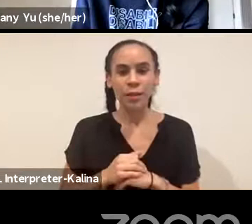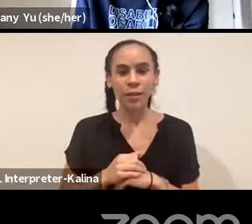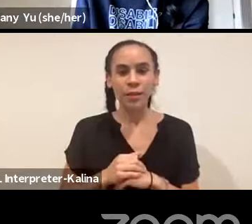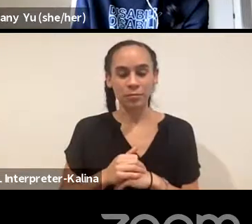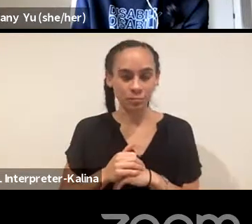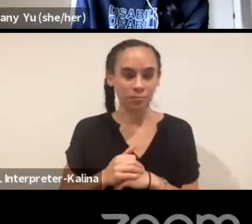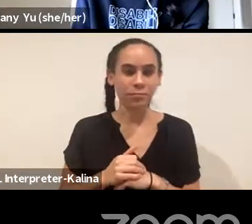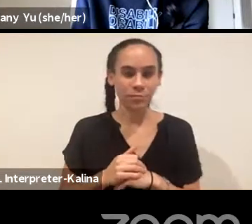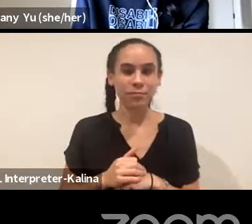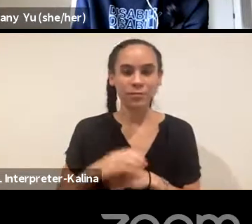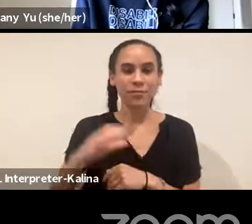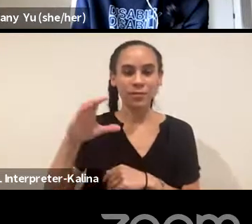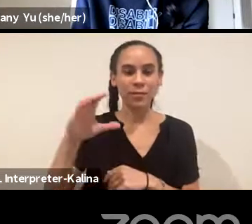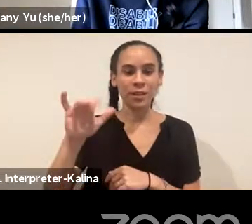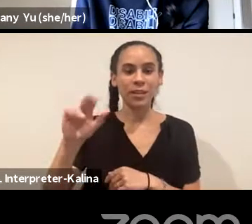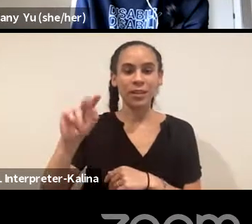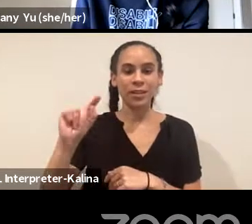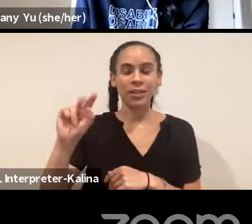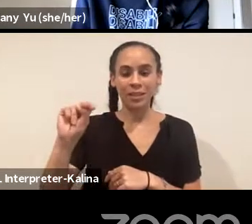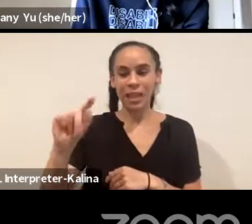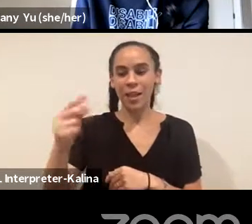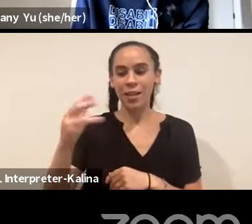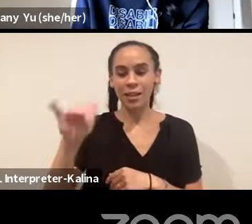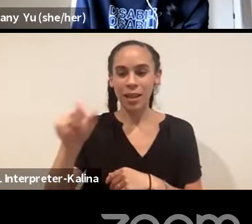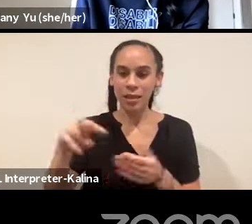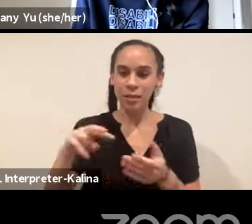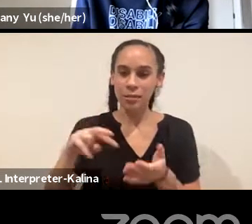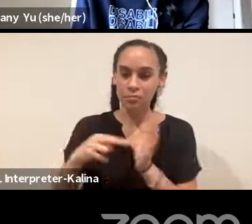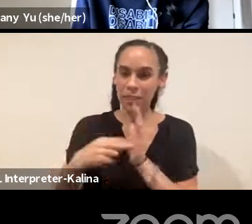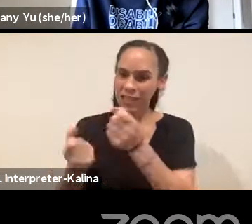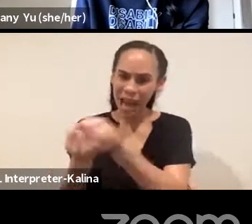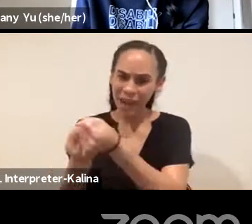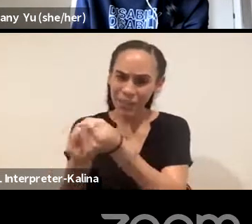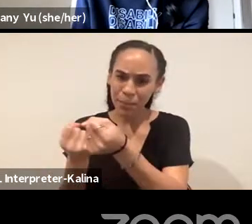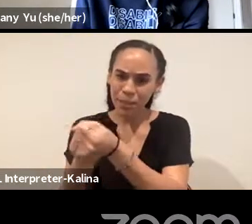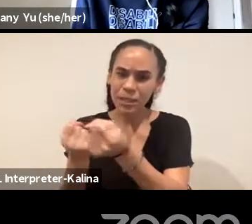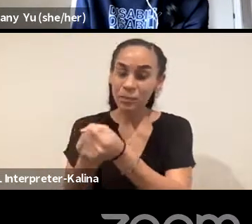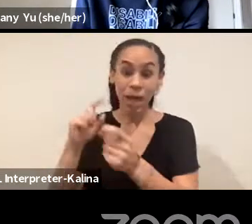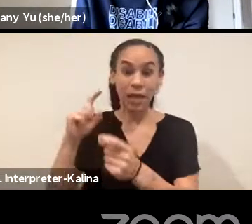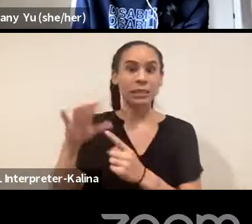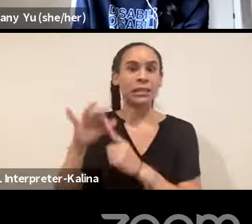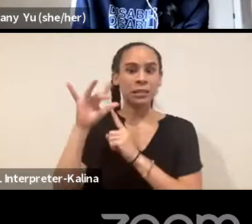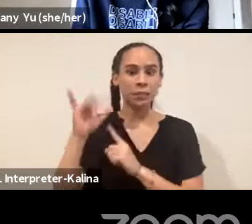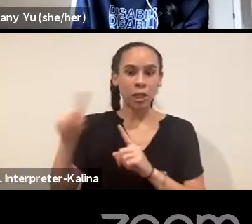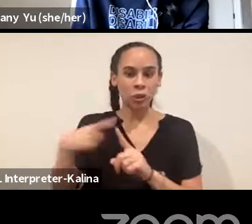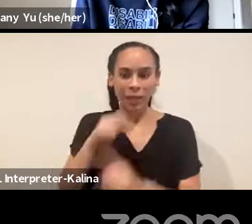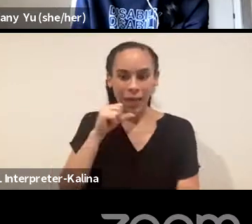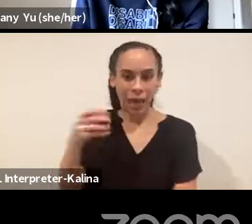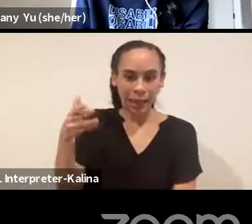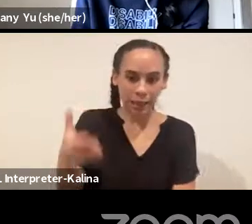Yeah, Cynthia, having somebody's back, especially when they're not around. Yeah.